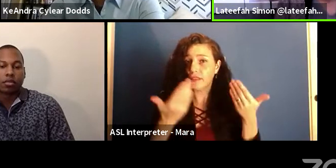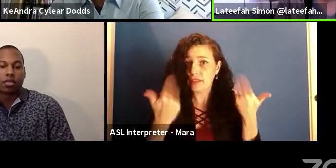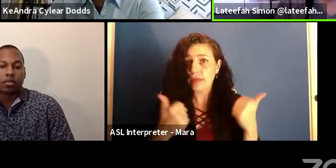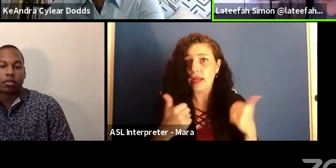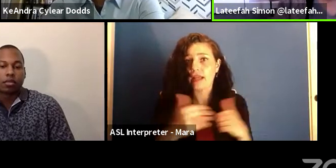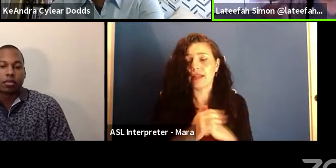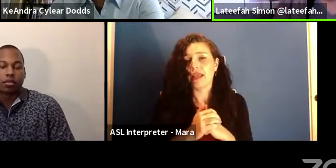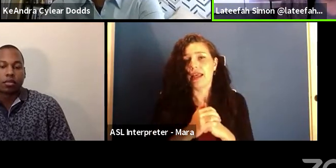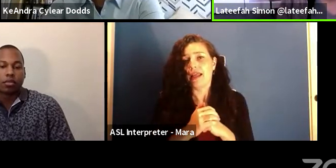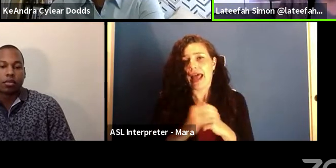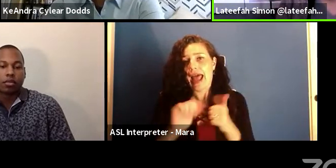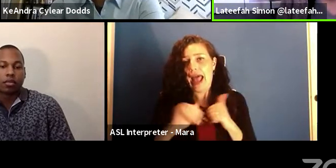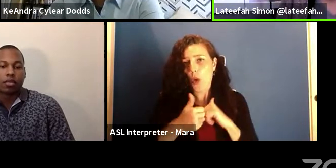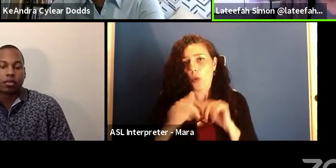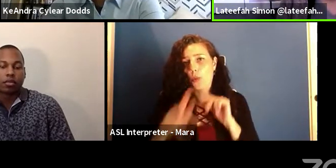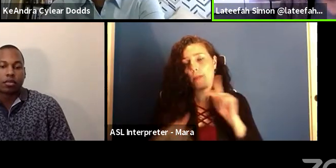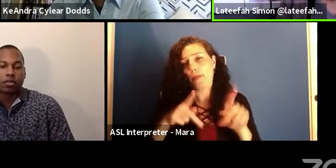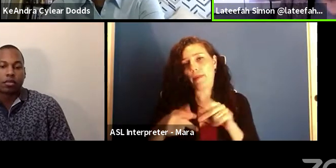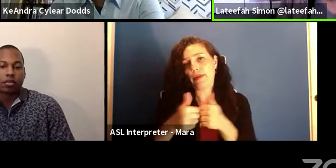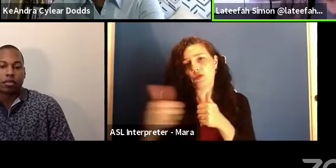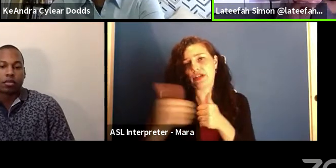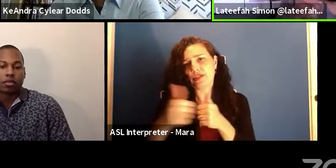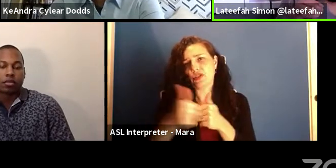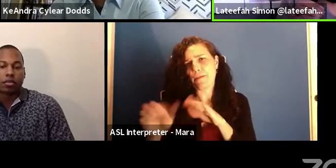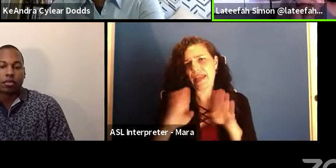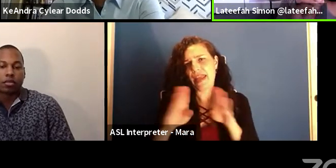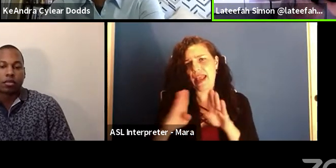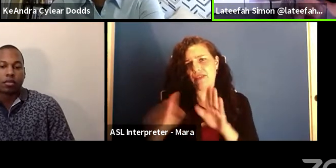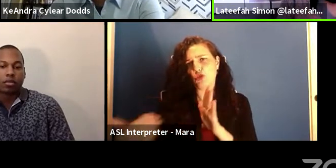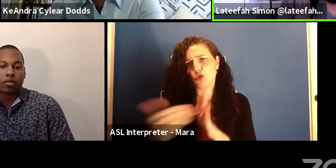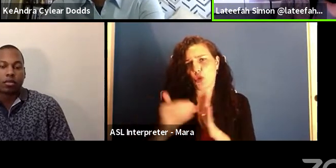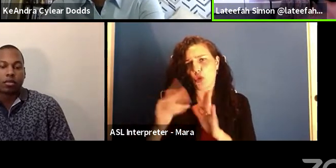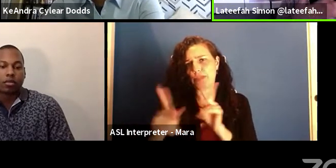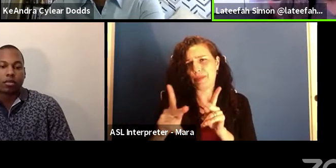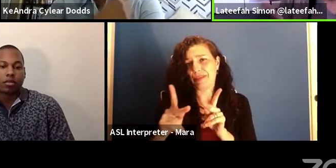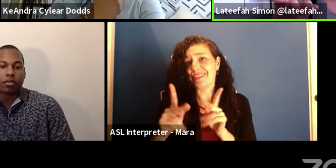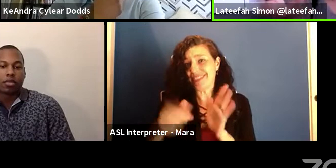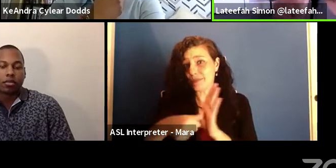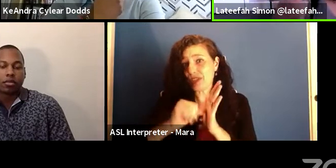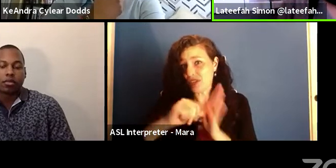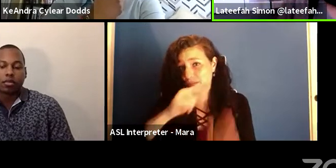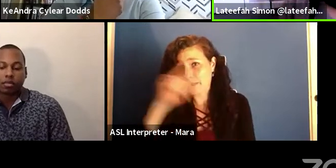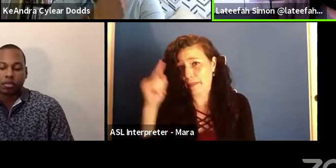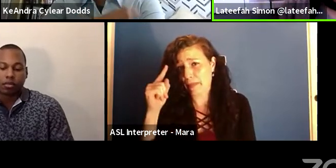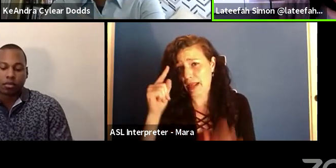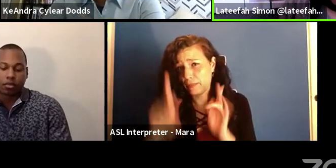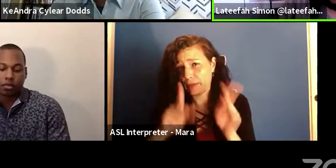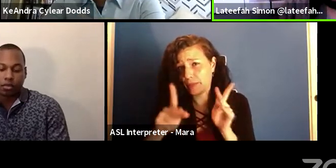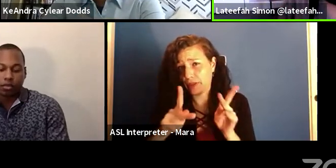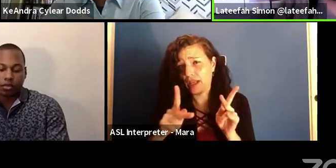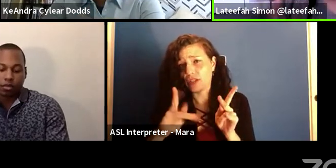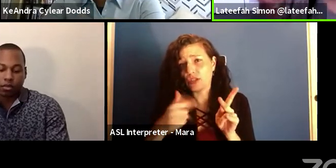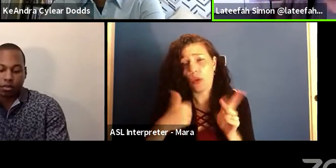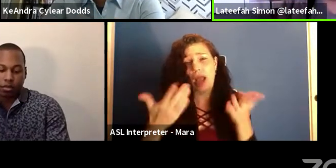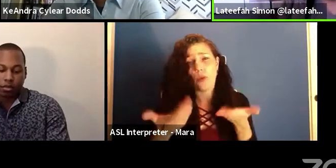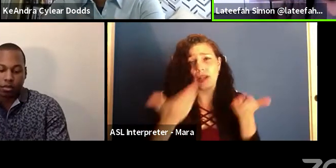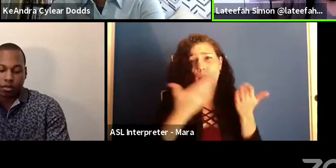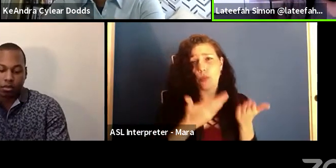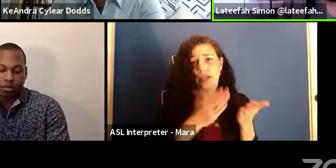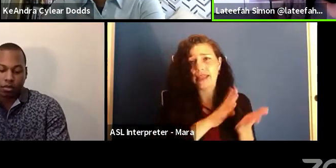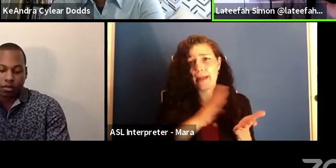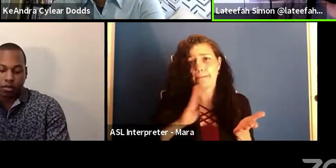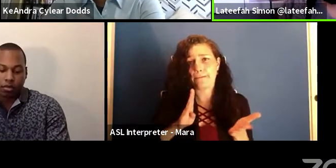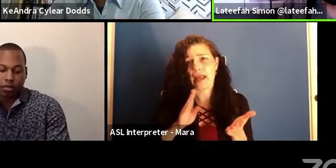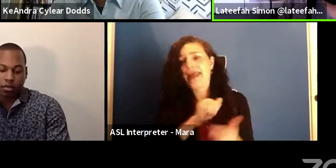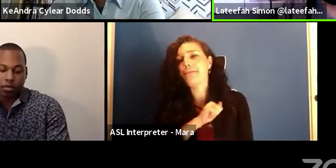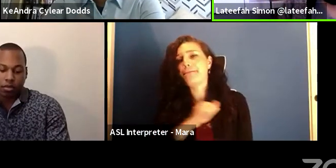Black people, and figuring out, while again, we have to be pragmatic. I wanted to bring the ambassadors year 1, Jacob, and didn't realize it was going to be